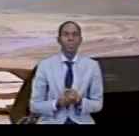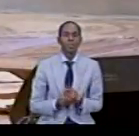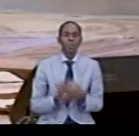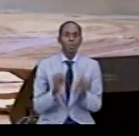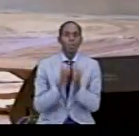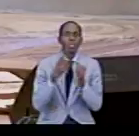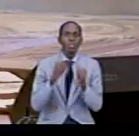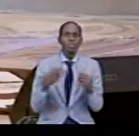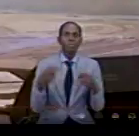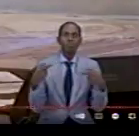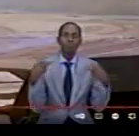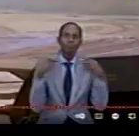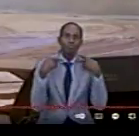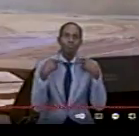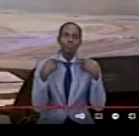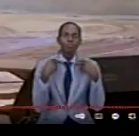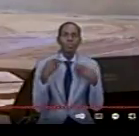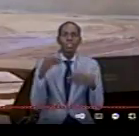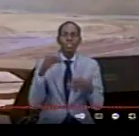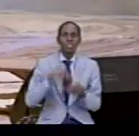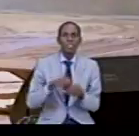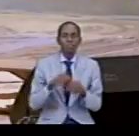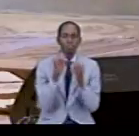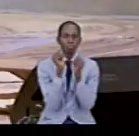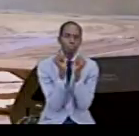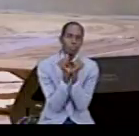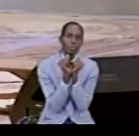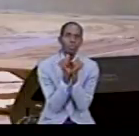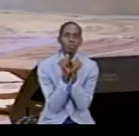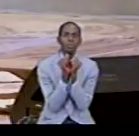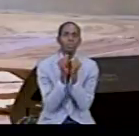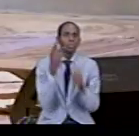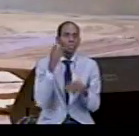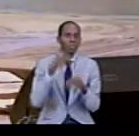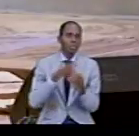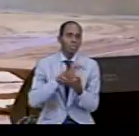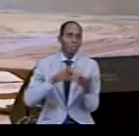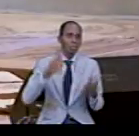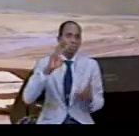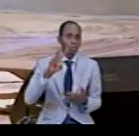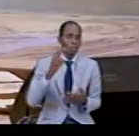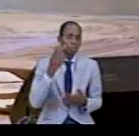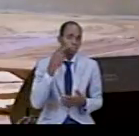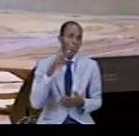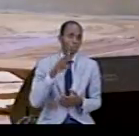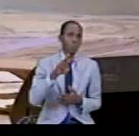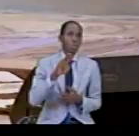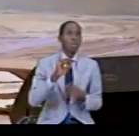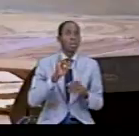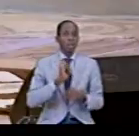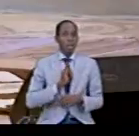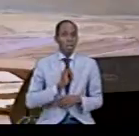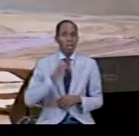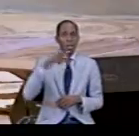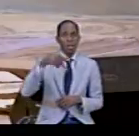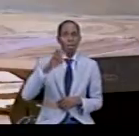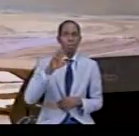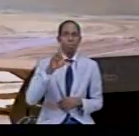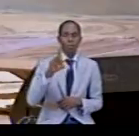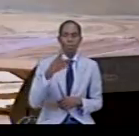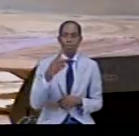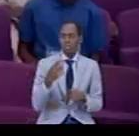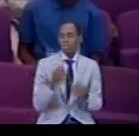the Yoke of bondage was true it must cheer behold I poor the